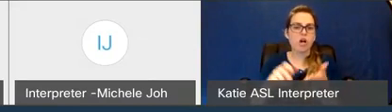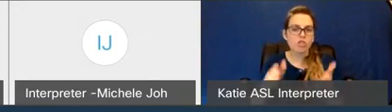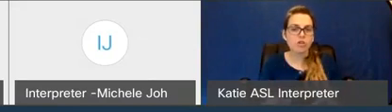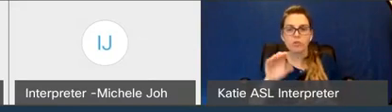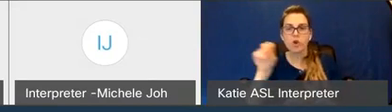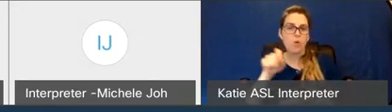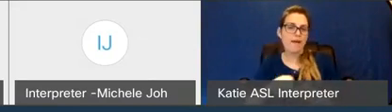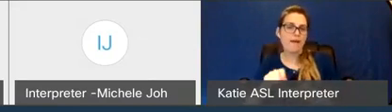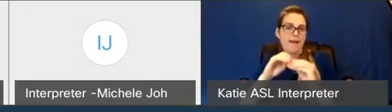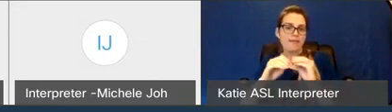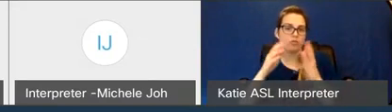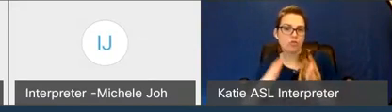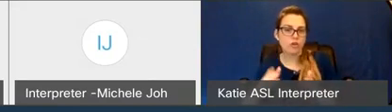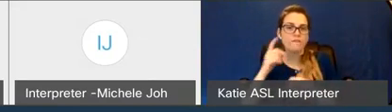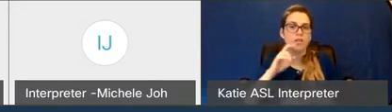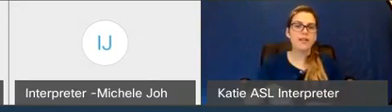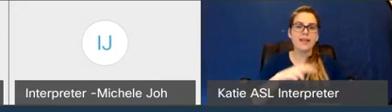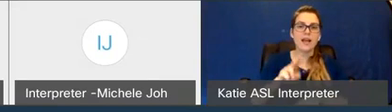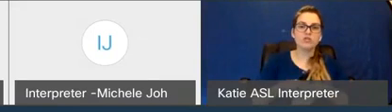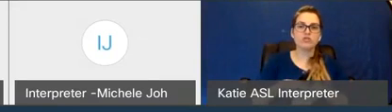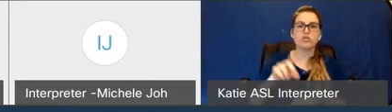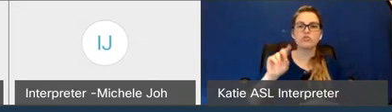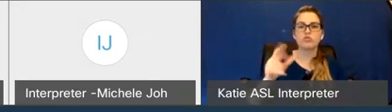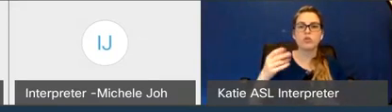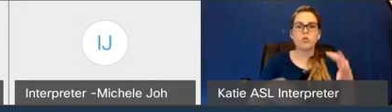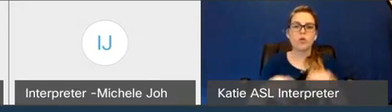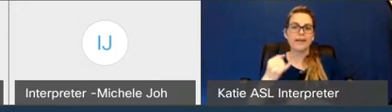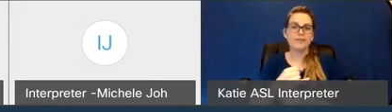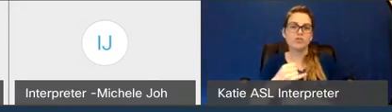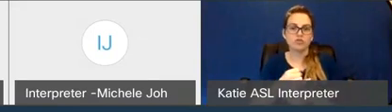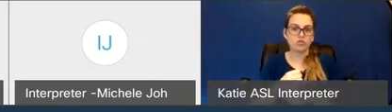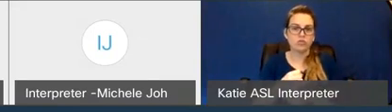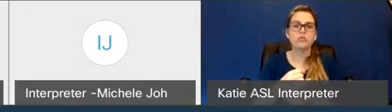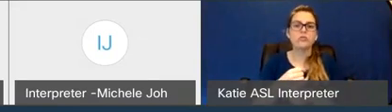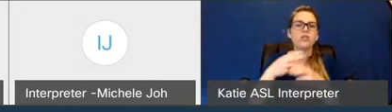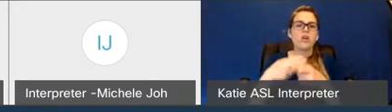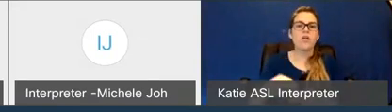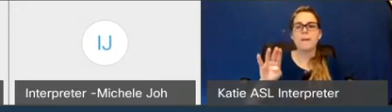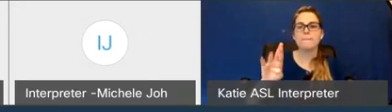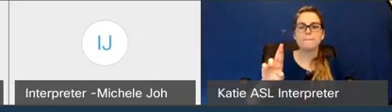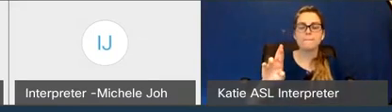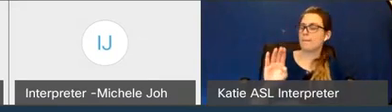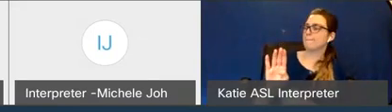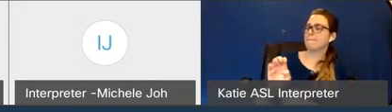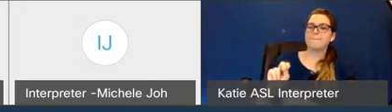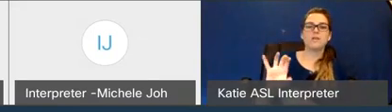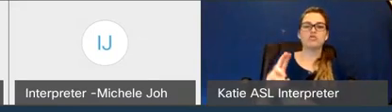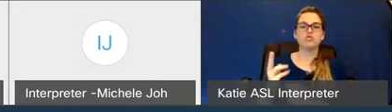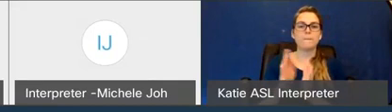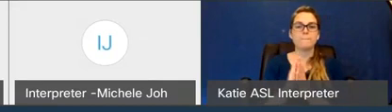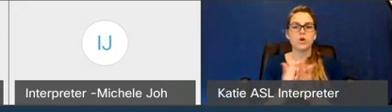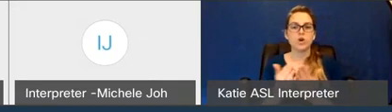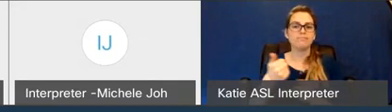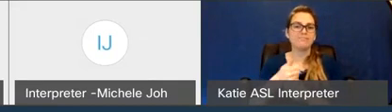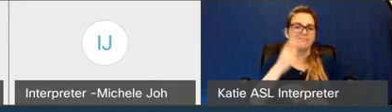of the National Drug Court Institute's Drug Court Judicial Bench Book, and recently published an article in the Journal for